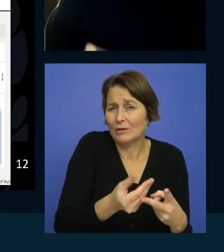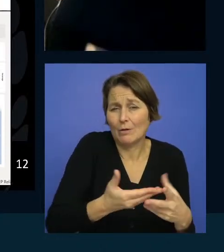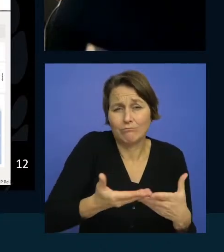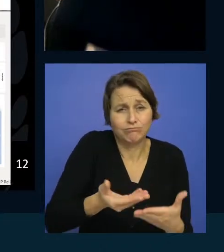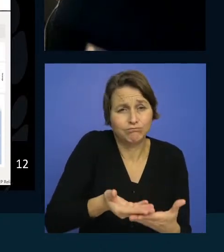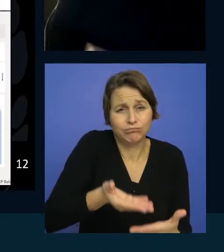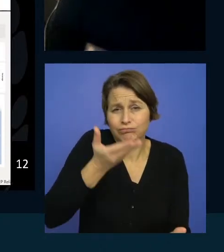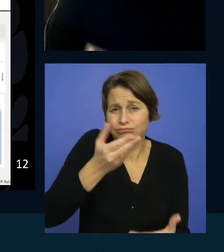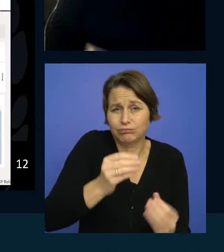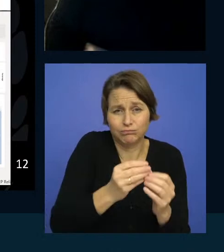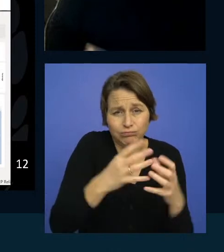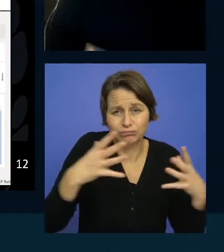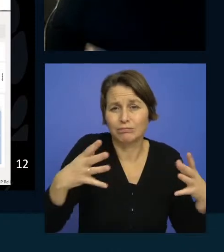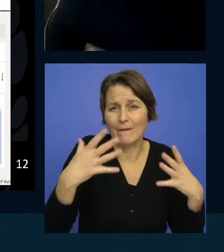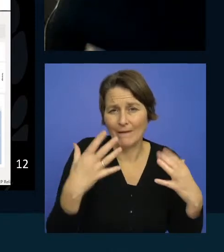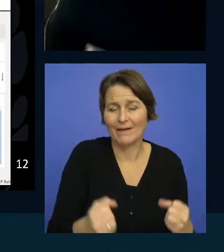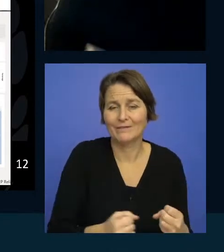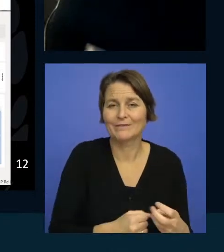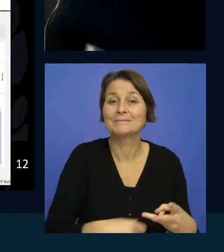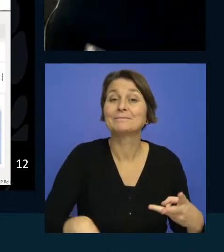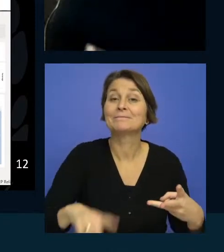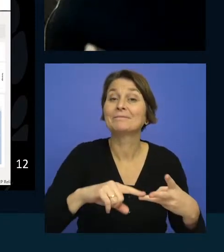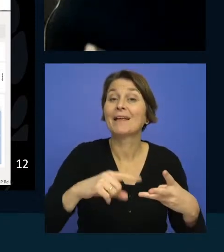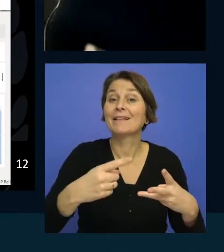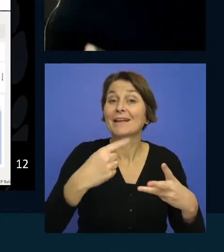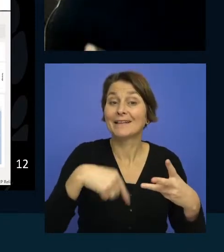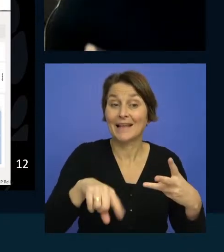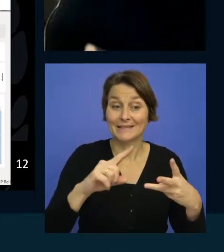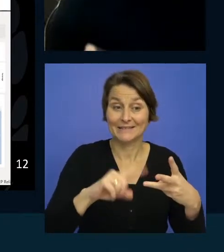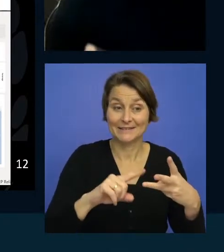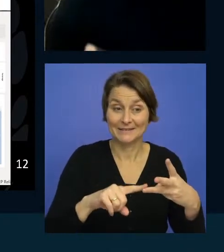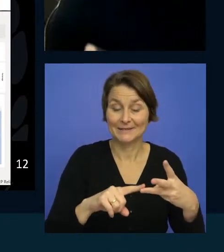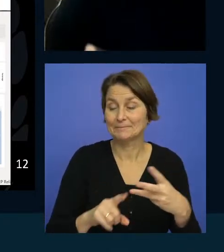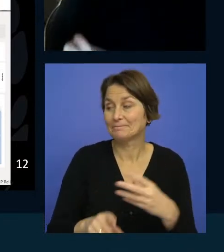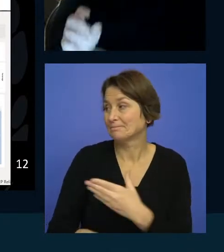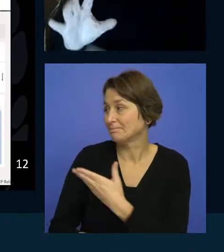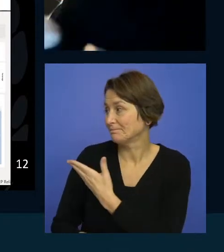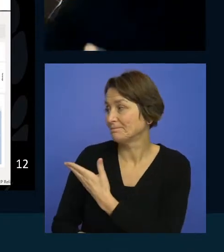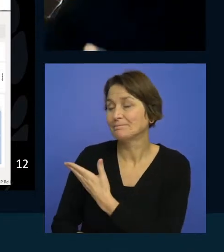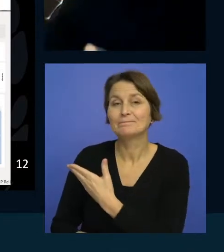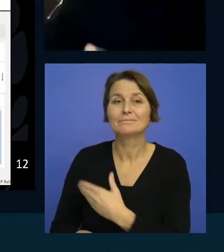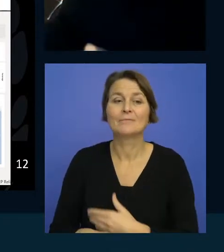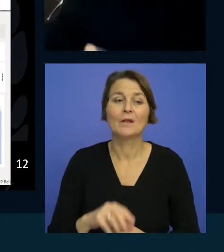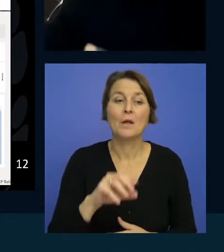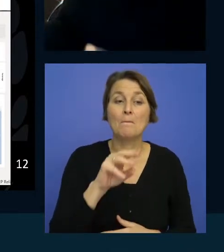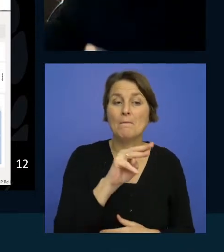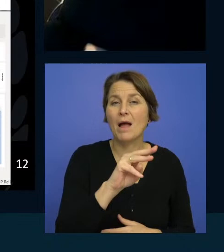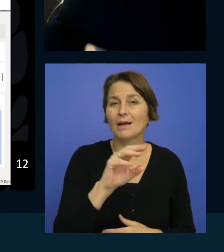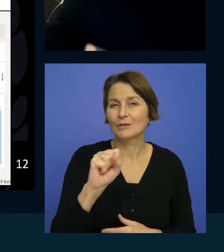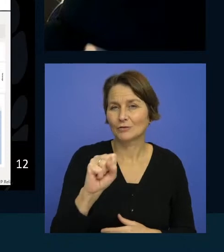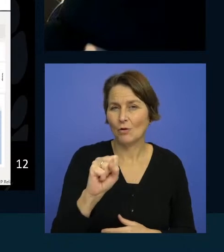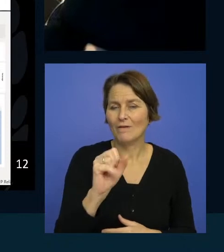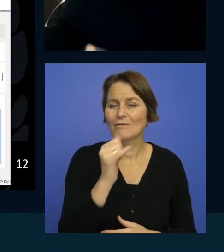one. And then the next part here is the other